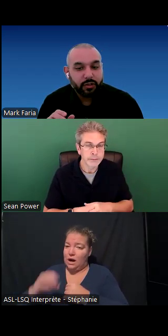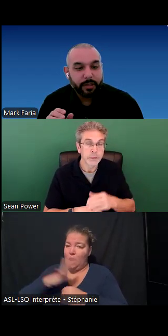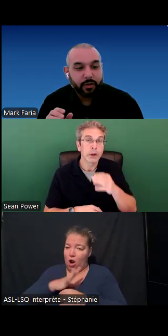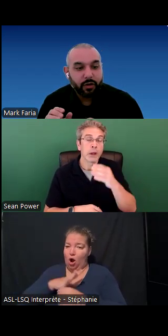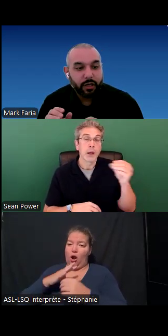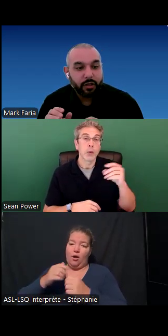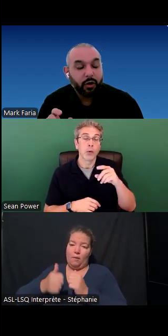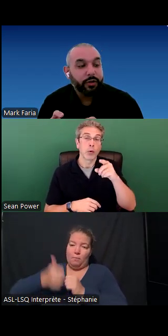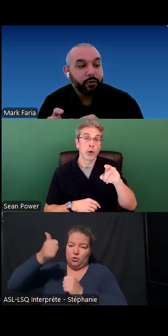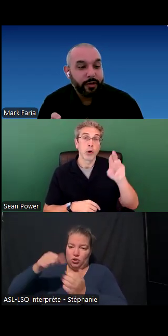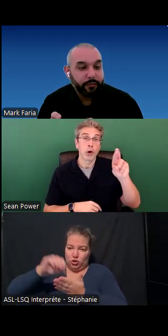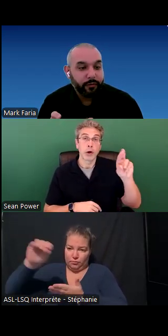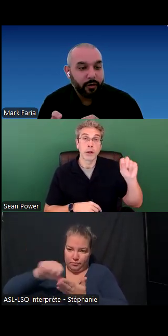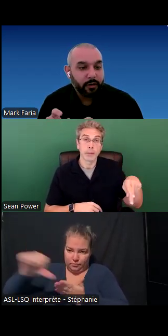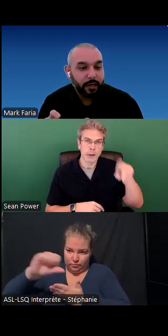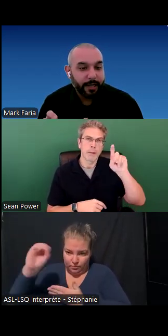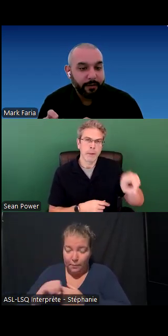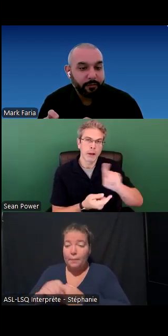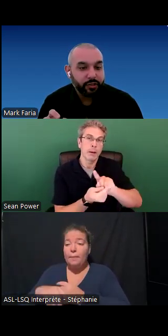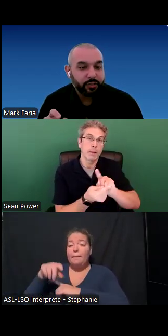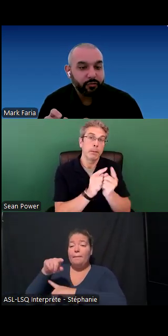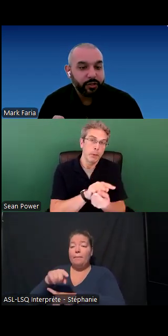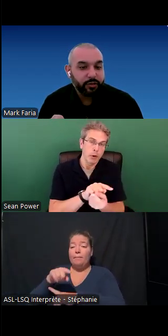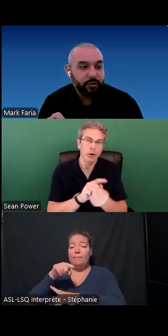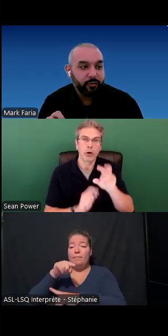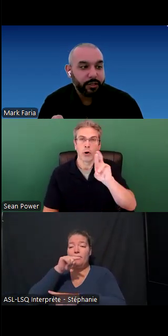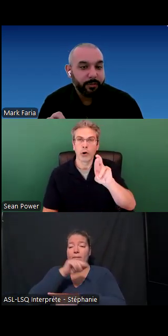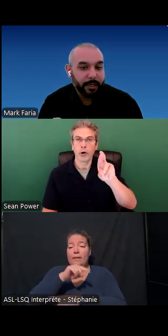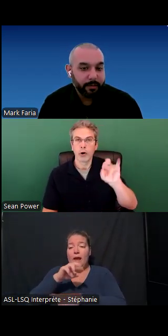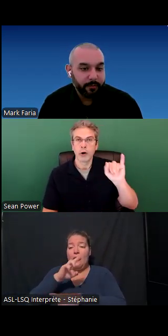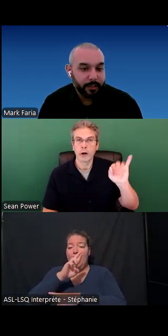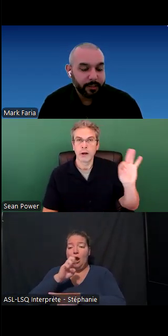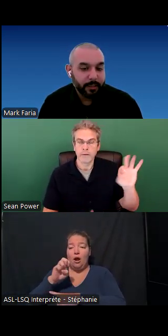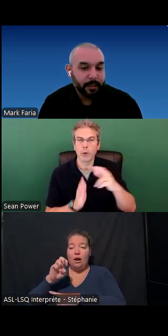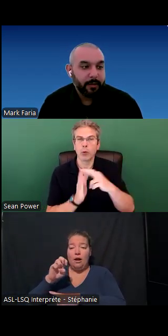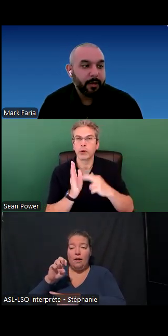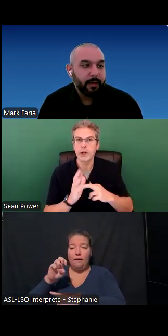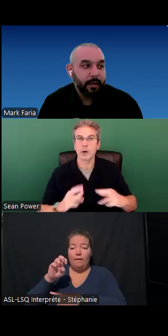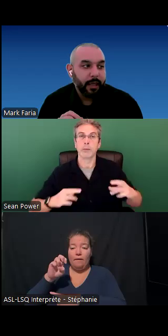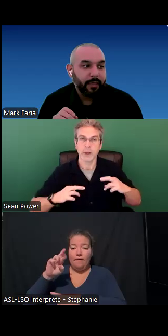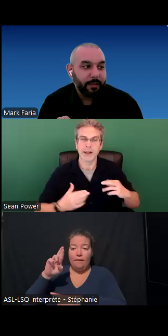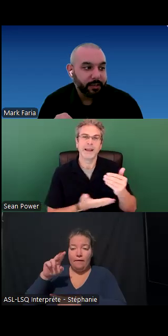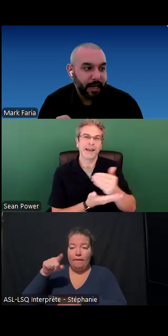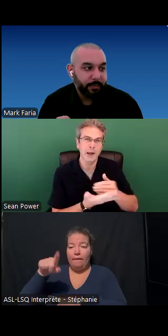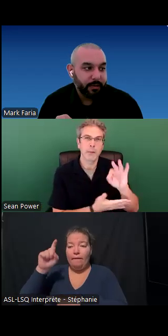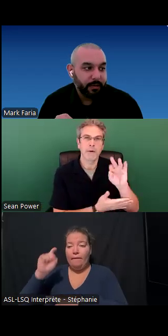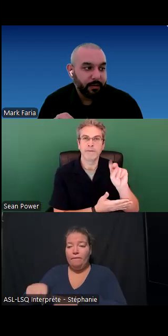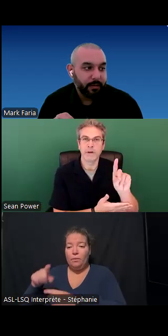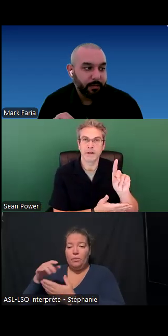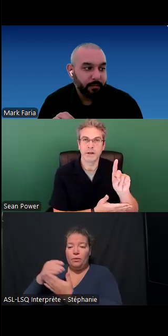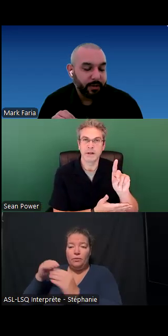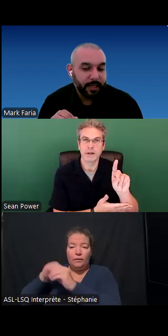to something called a RIF, RRIF, which is a registered retirement income fund. And that must